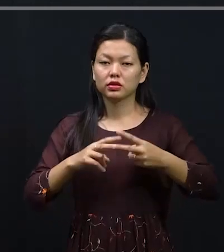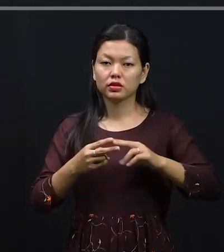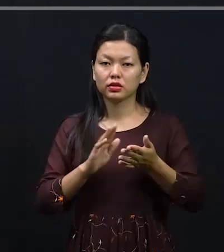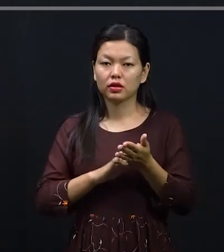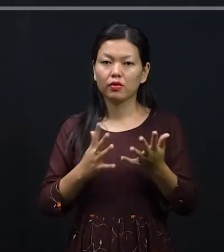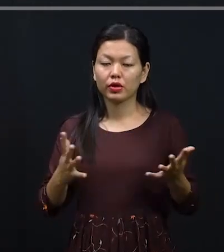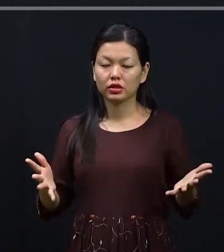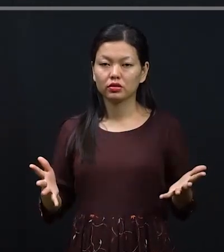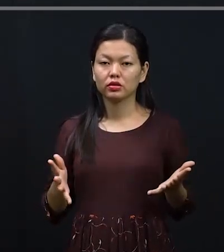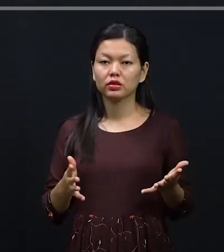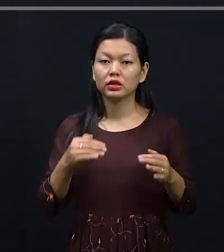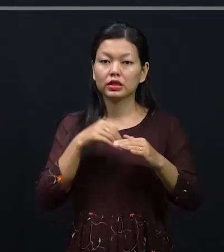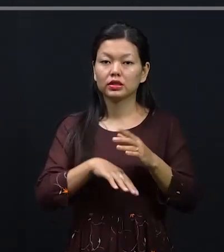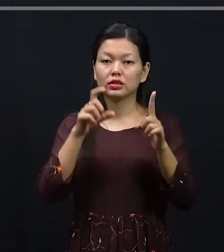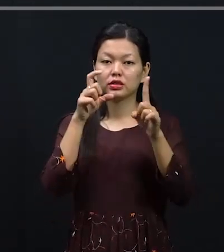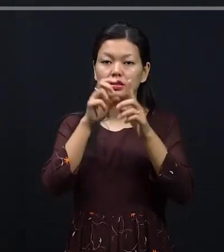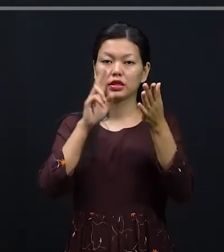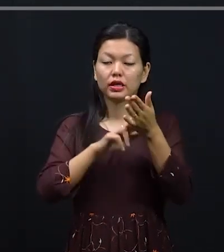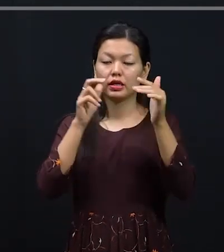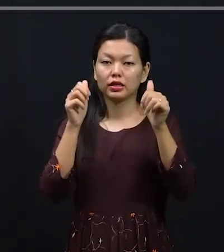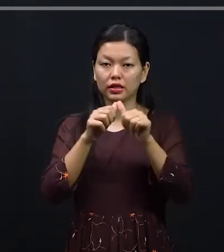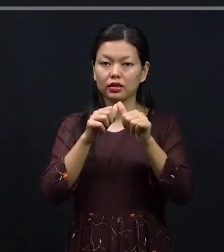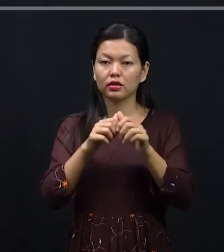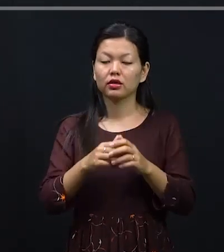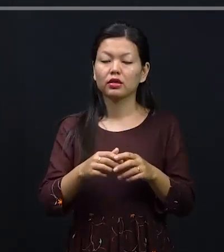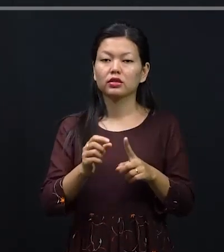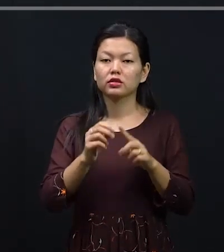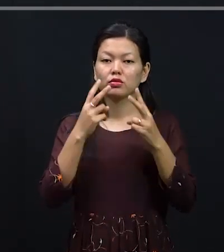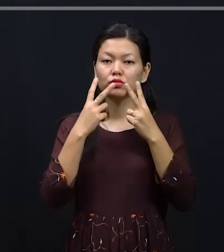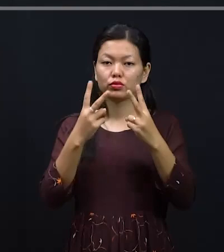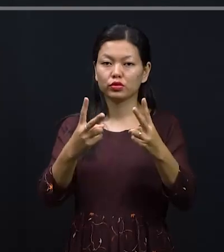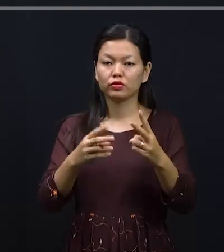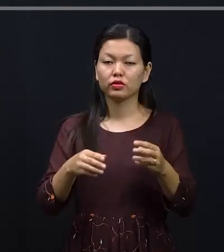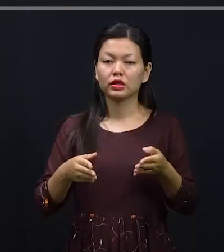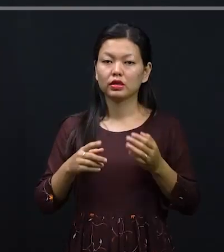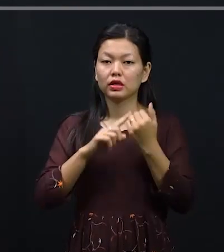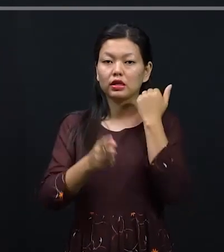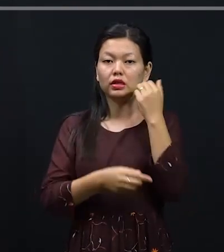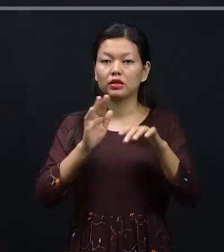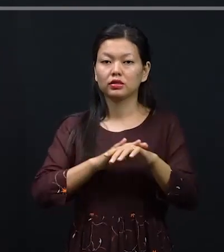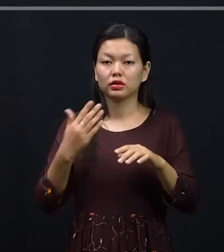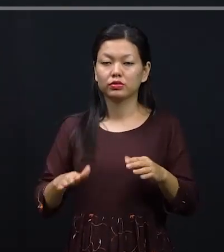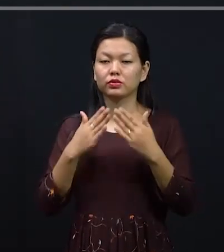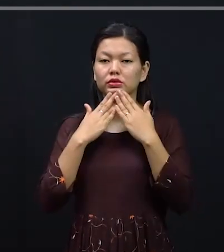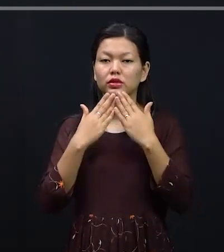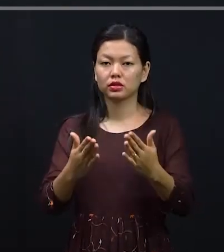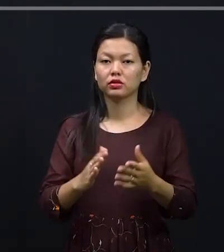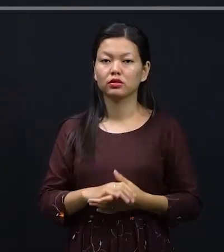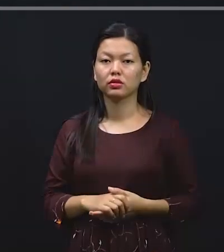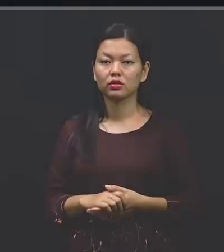DNA, which is the genetic material, is being proved by these experiments. Thank you.